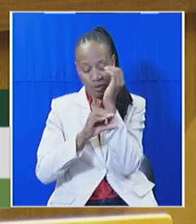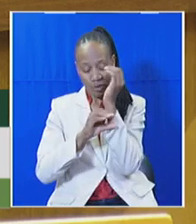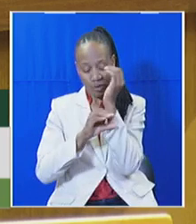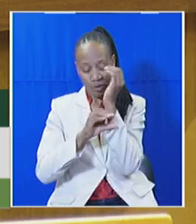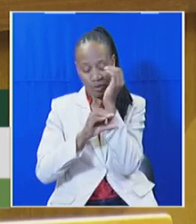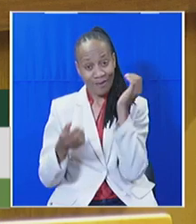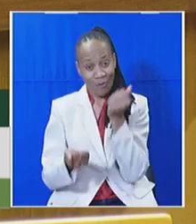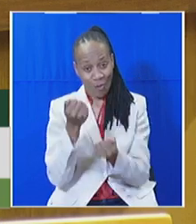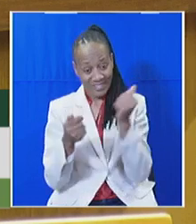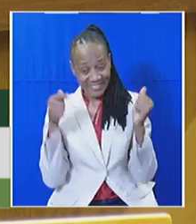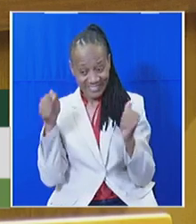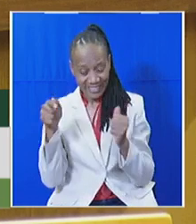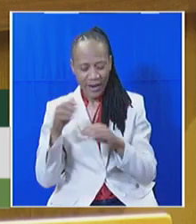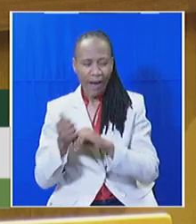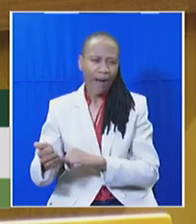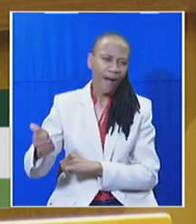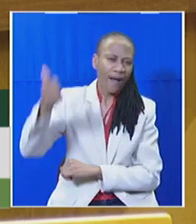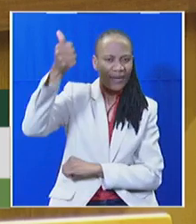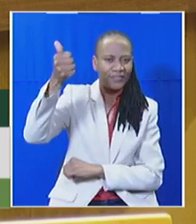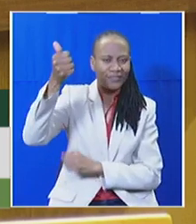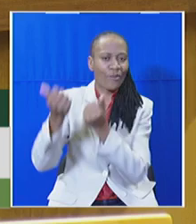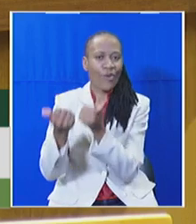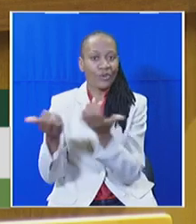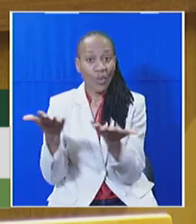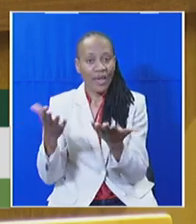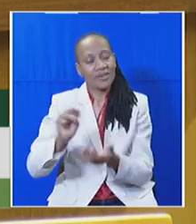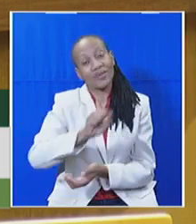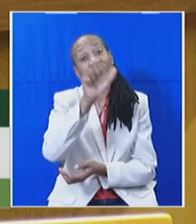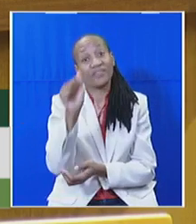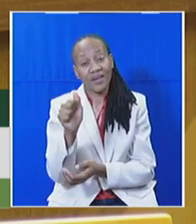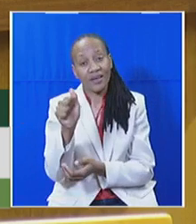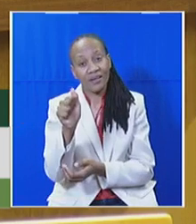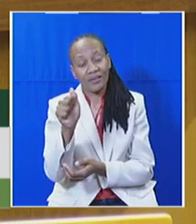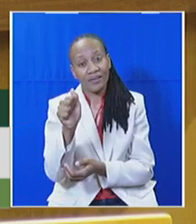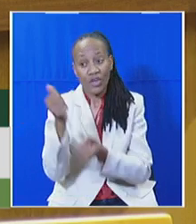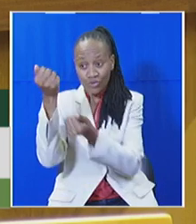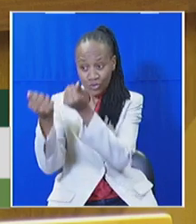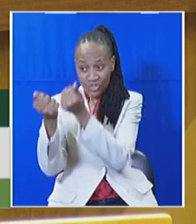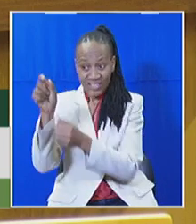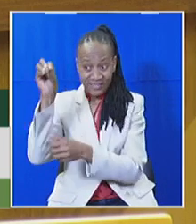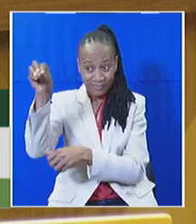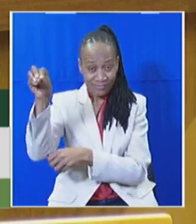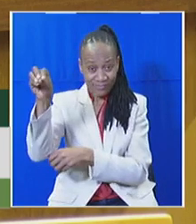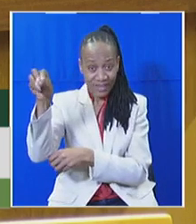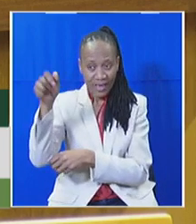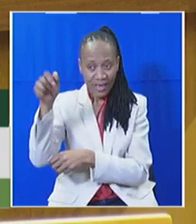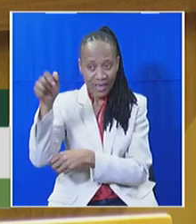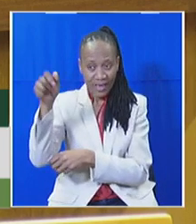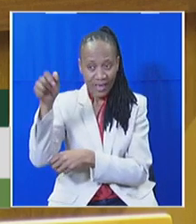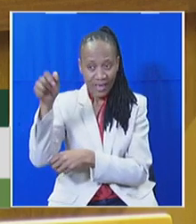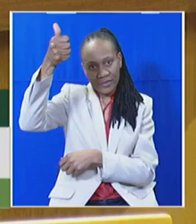highest in the Republic and the Chief Justice as the head of the